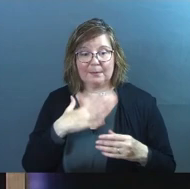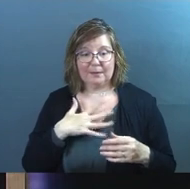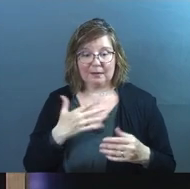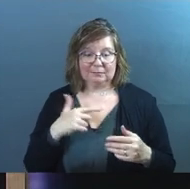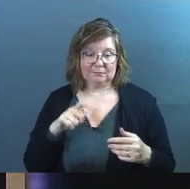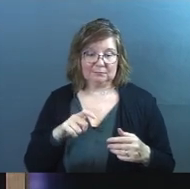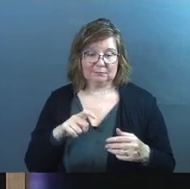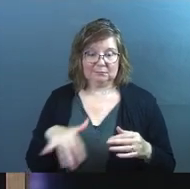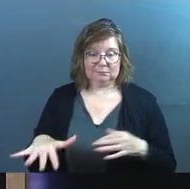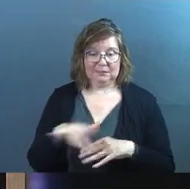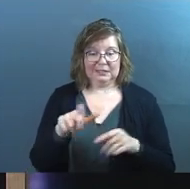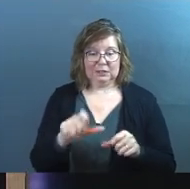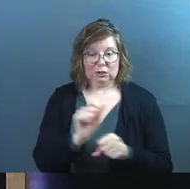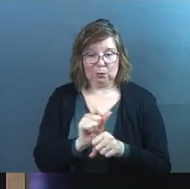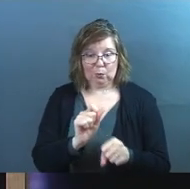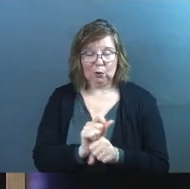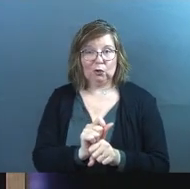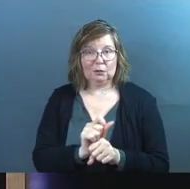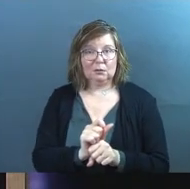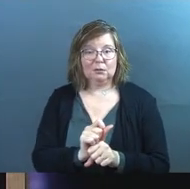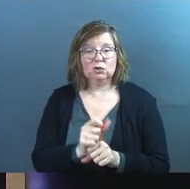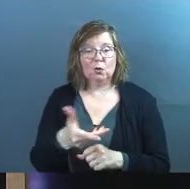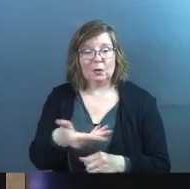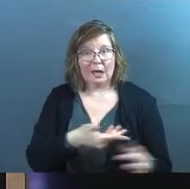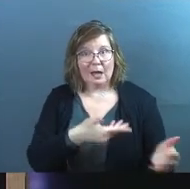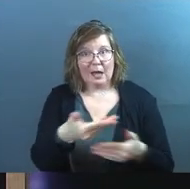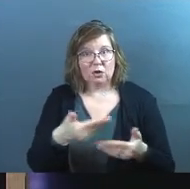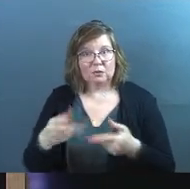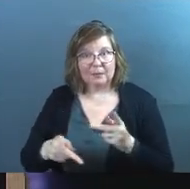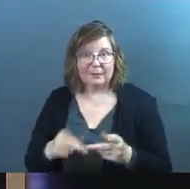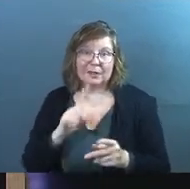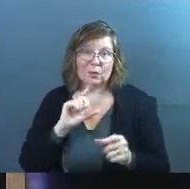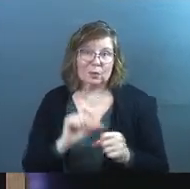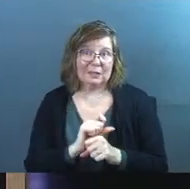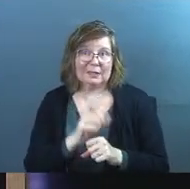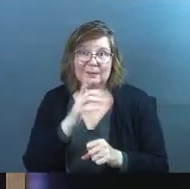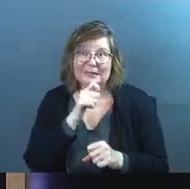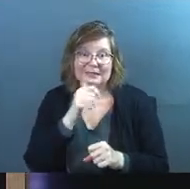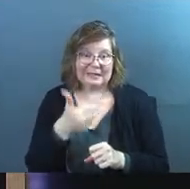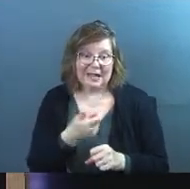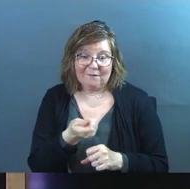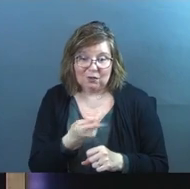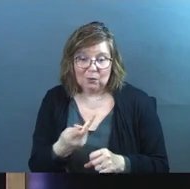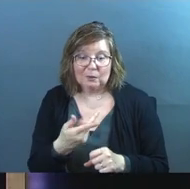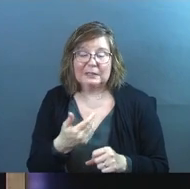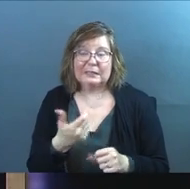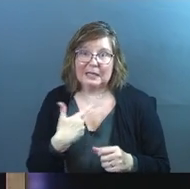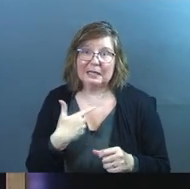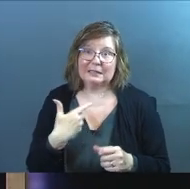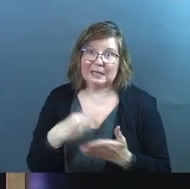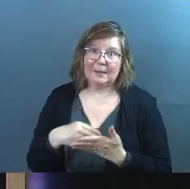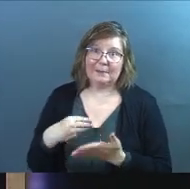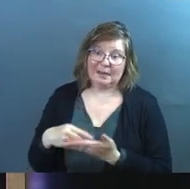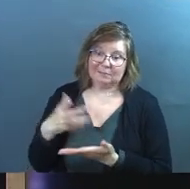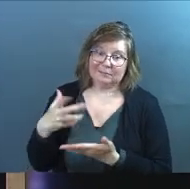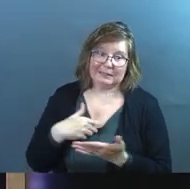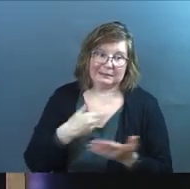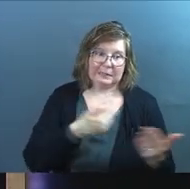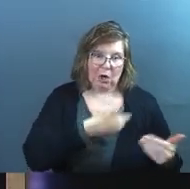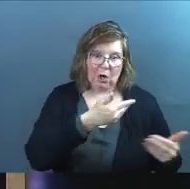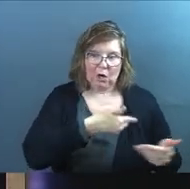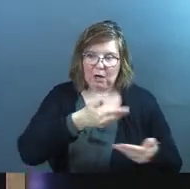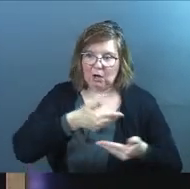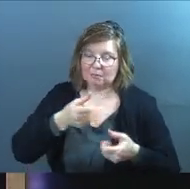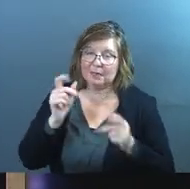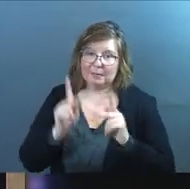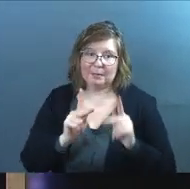vineyard needs some work done. I need some hands to get it done. And so he hires people. And let's just be real. This man does not just hire a few. He's got some jangle in his pocket, and he's hiring people left